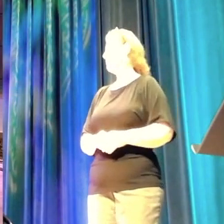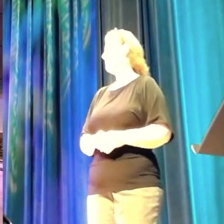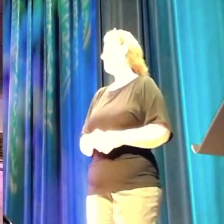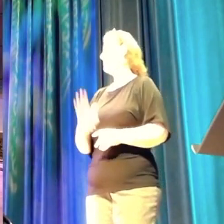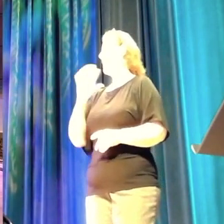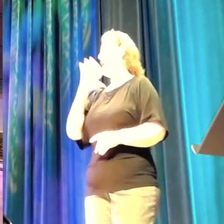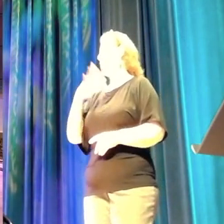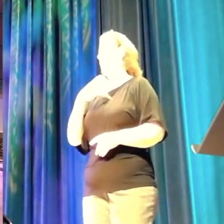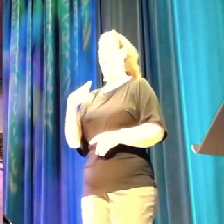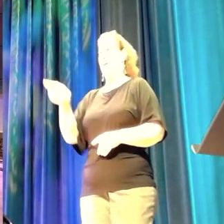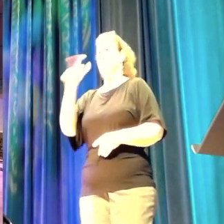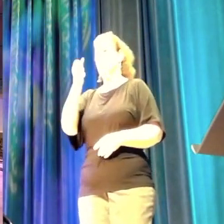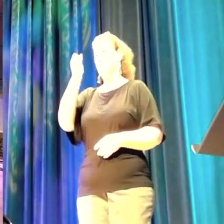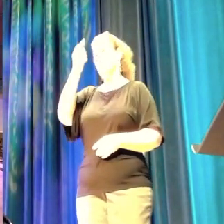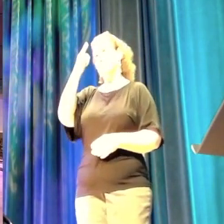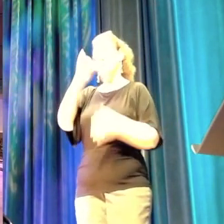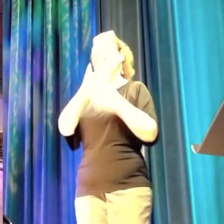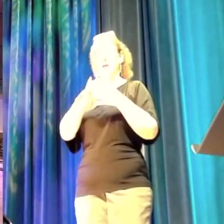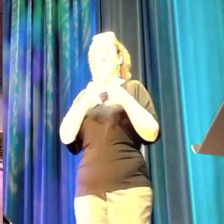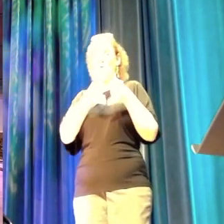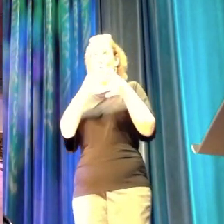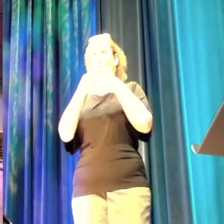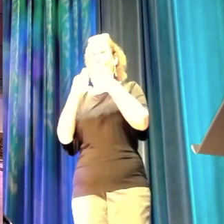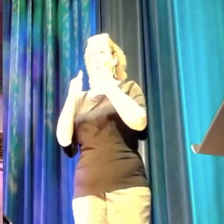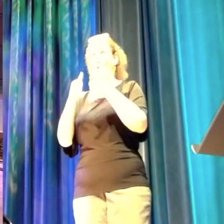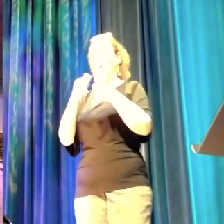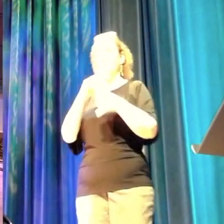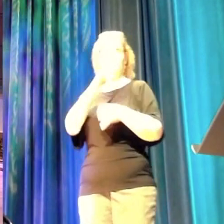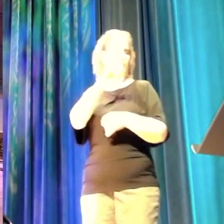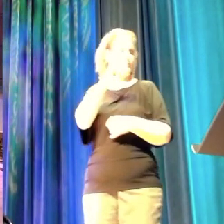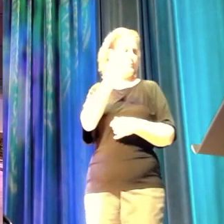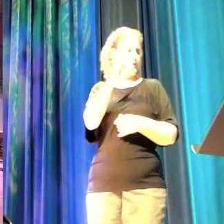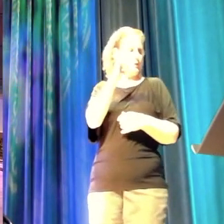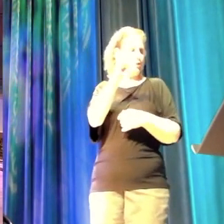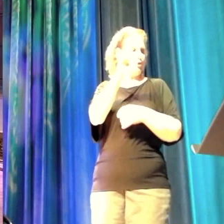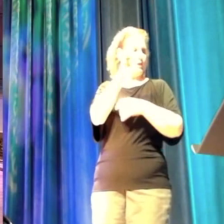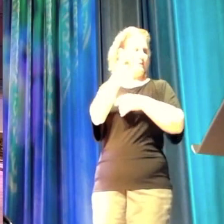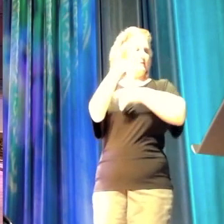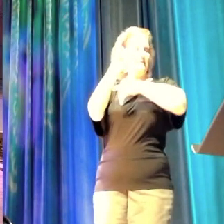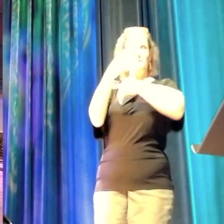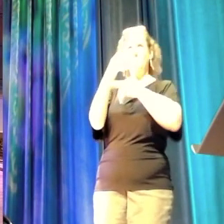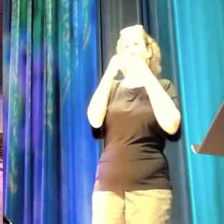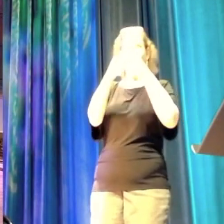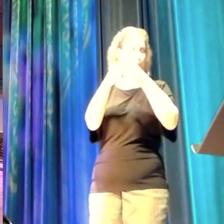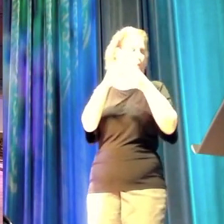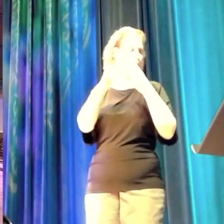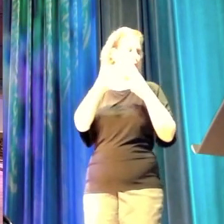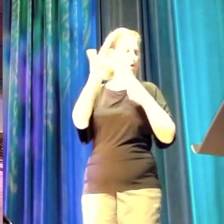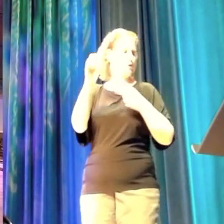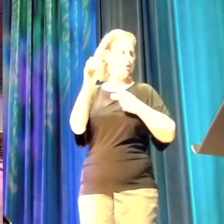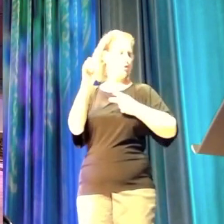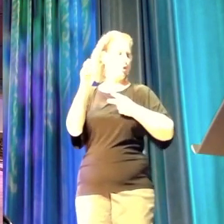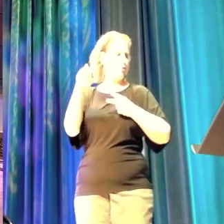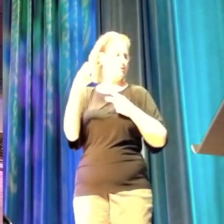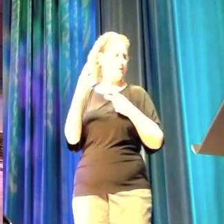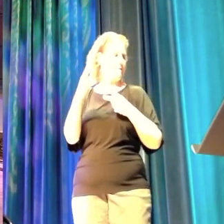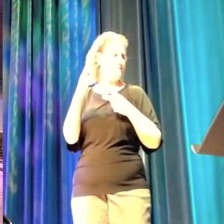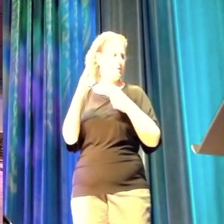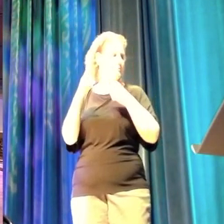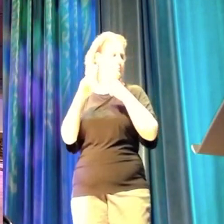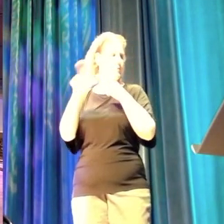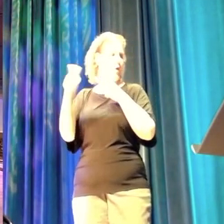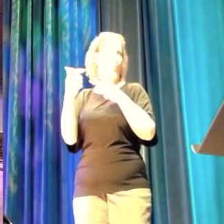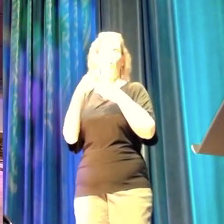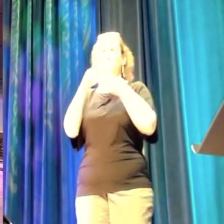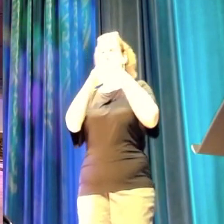I would like you all to understand that the awards, the Jesse D. Smith Awards, the Joseph P. Allen Jr. Award, and the Dr. Mary Jean Sanford Award